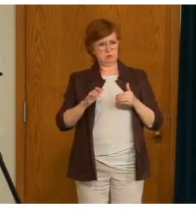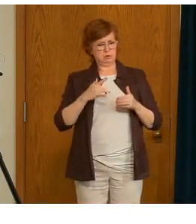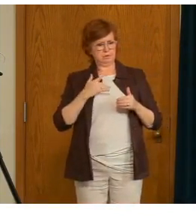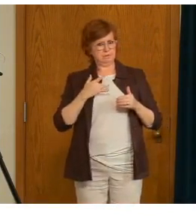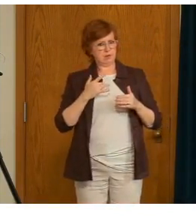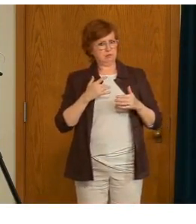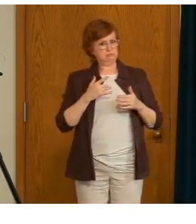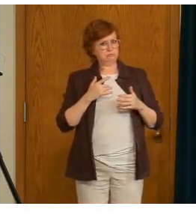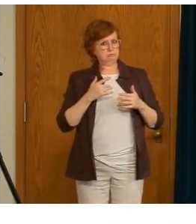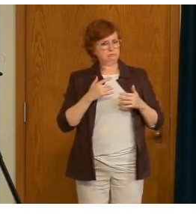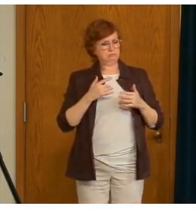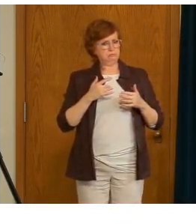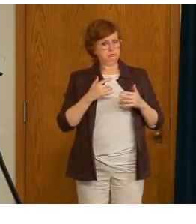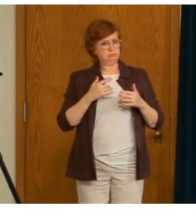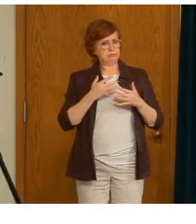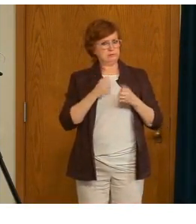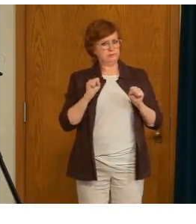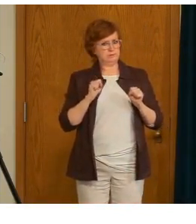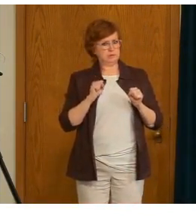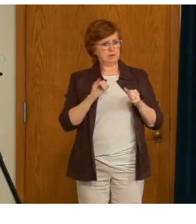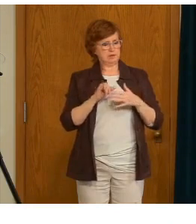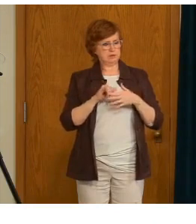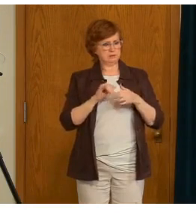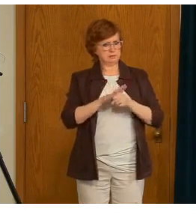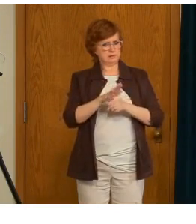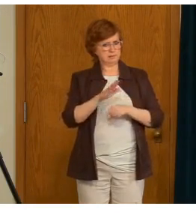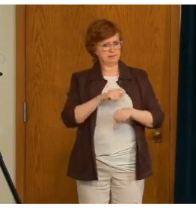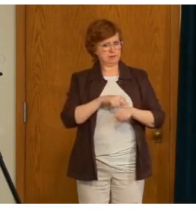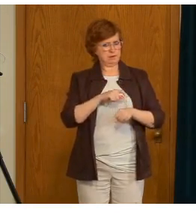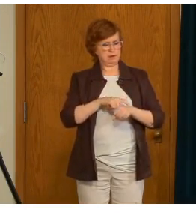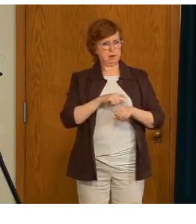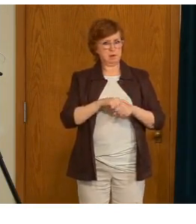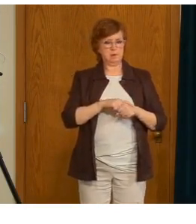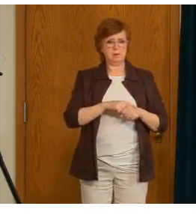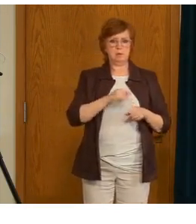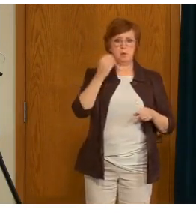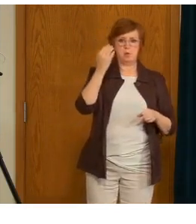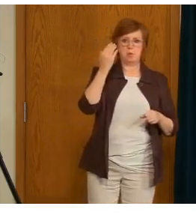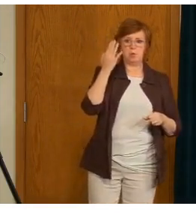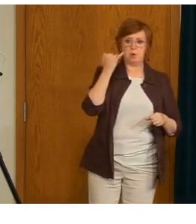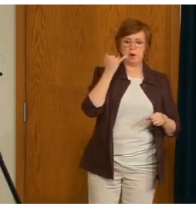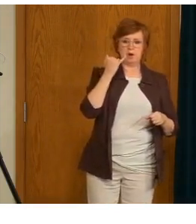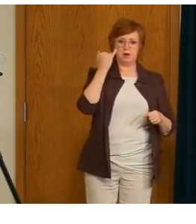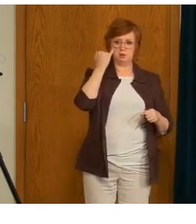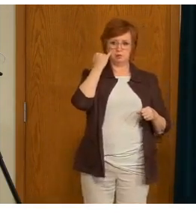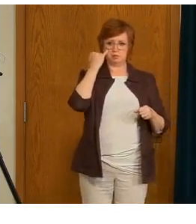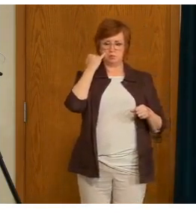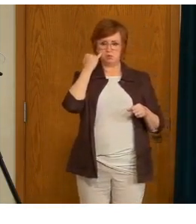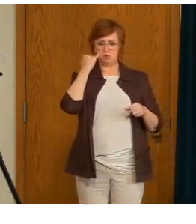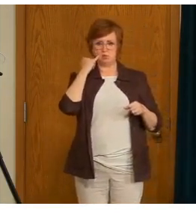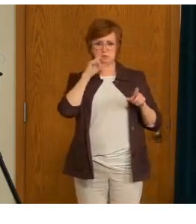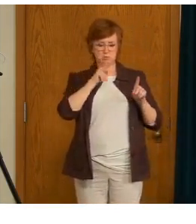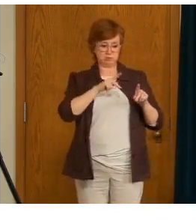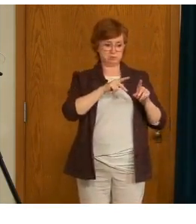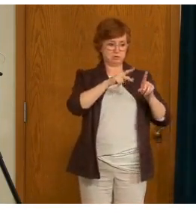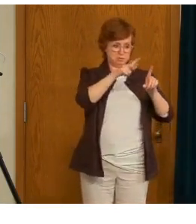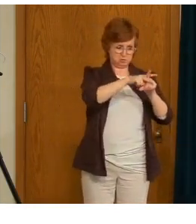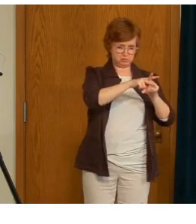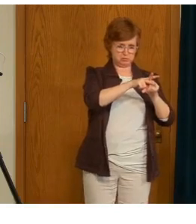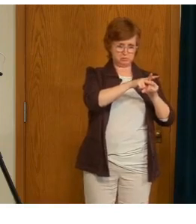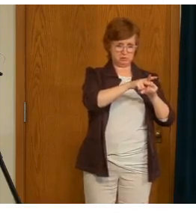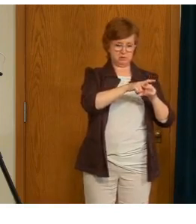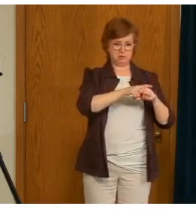often appointments have been booking 2 weeks out. Like, that doesn't really leave a whole lot of room for error. I'll touch on that, and